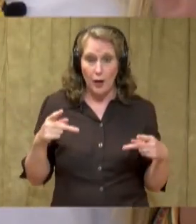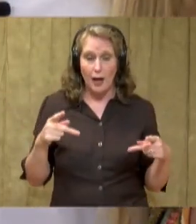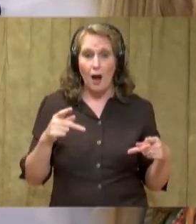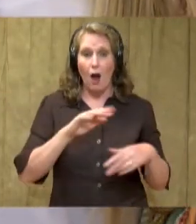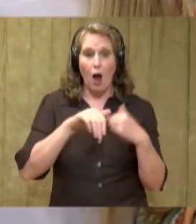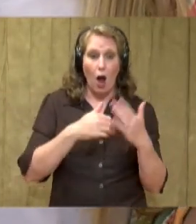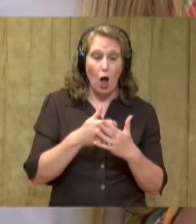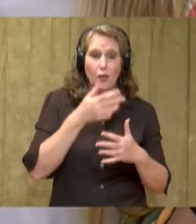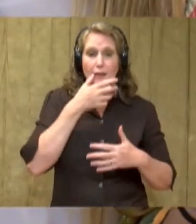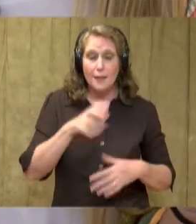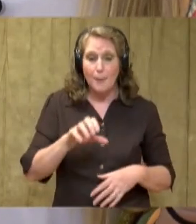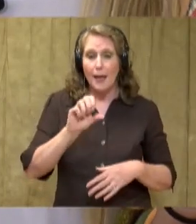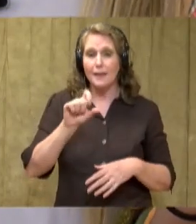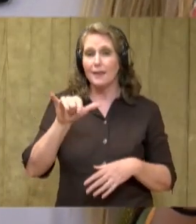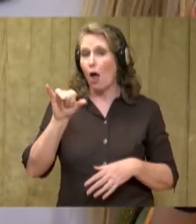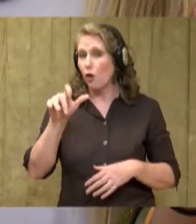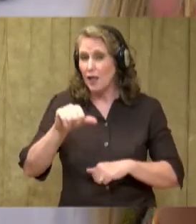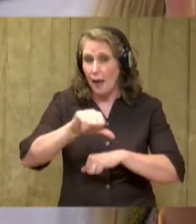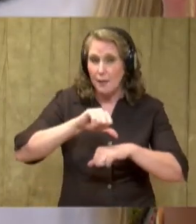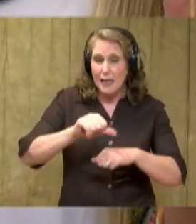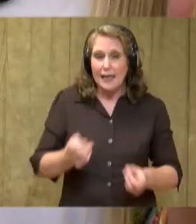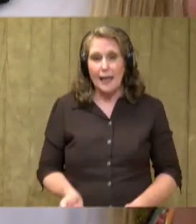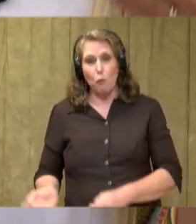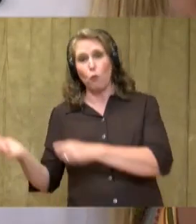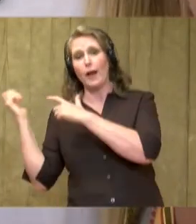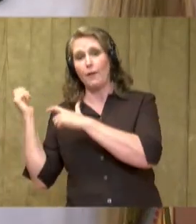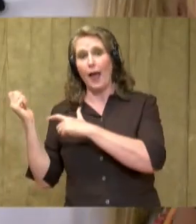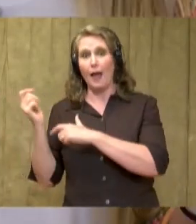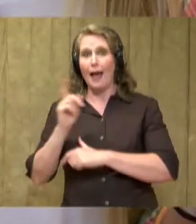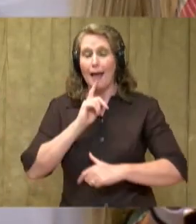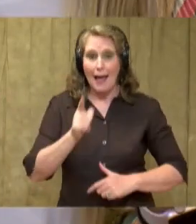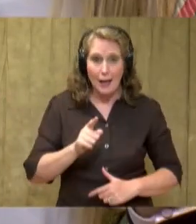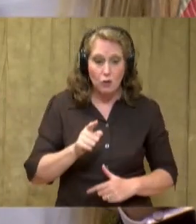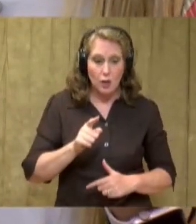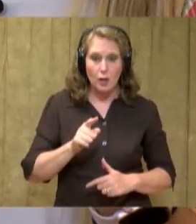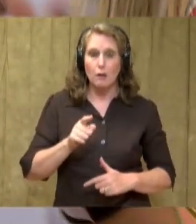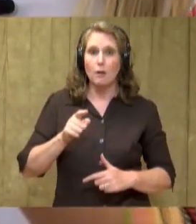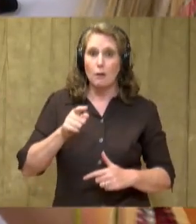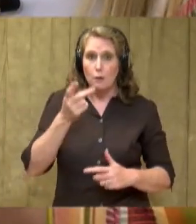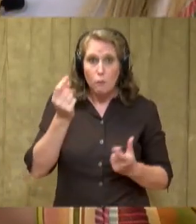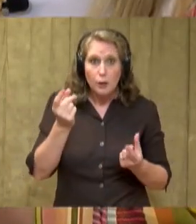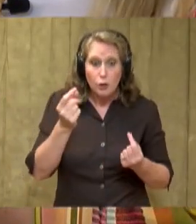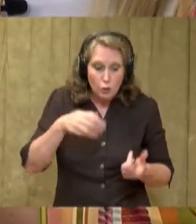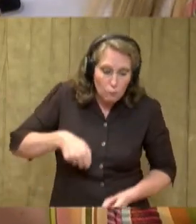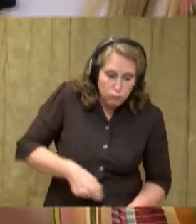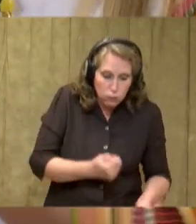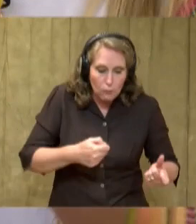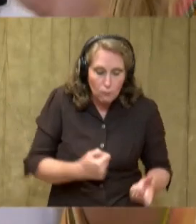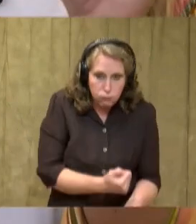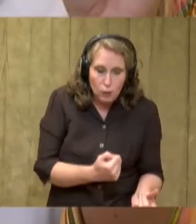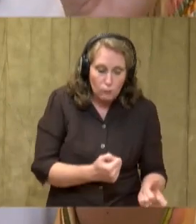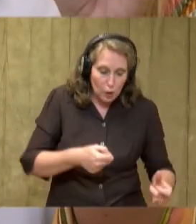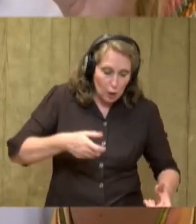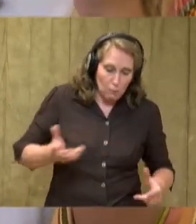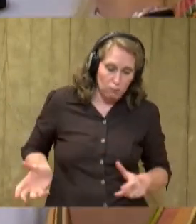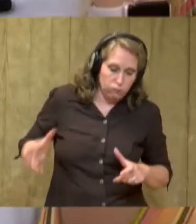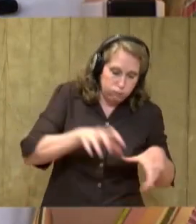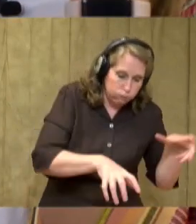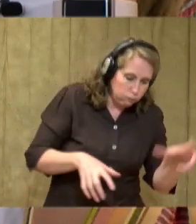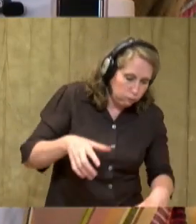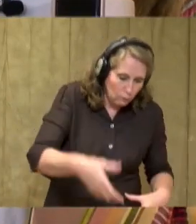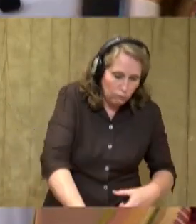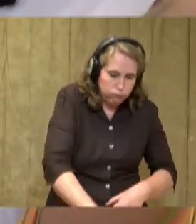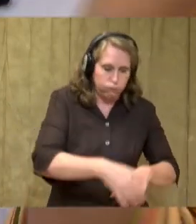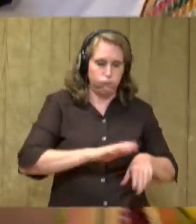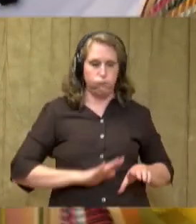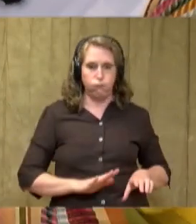of all the spicy salsa. In fact, bury the spicy salsa in the backyard so the dragons can't